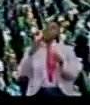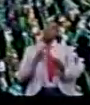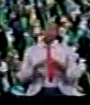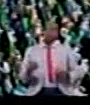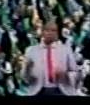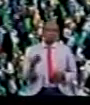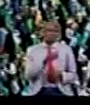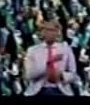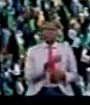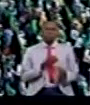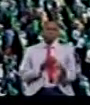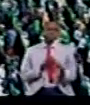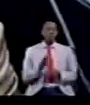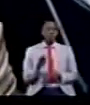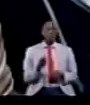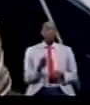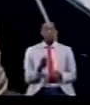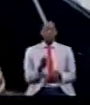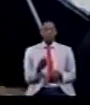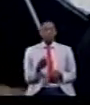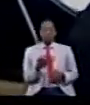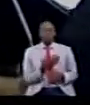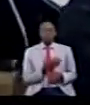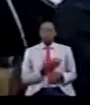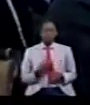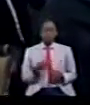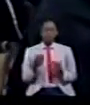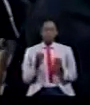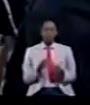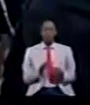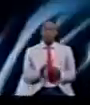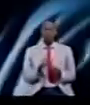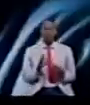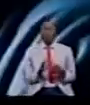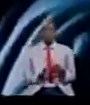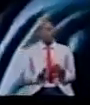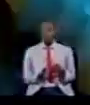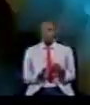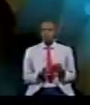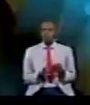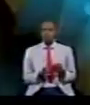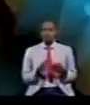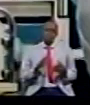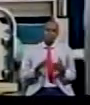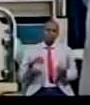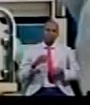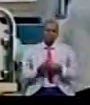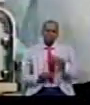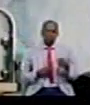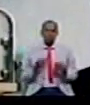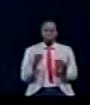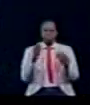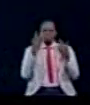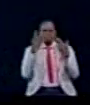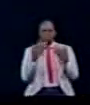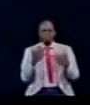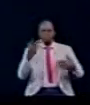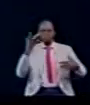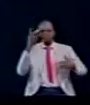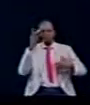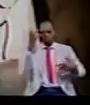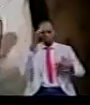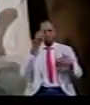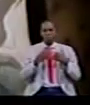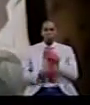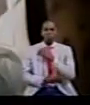wife, and they cannot see eyeball to eyeball. And then these are people that once upon a time, when they wanted to start, they